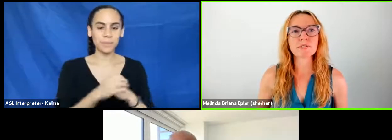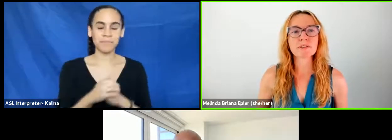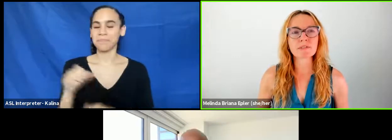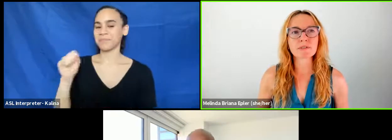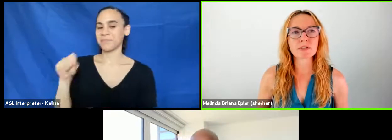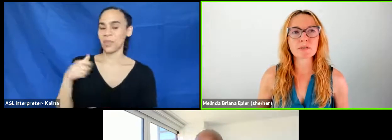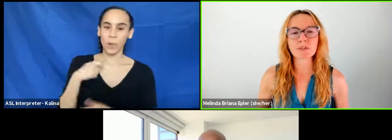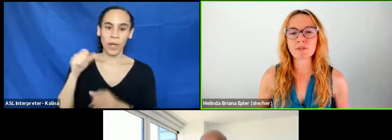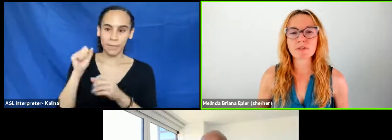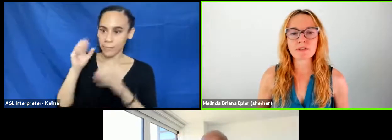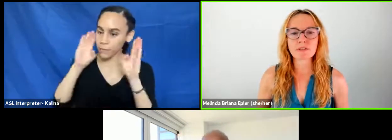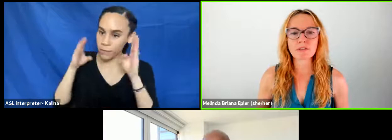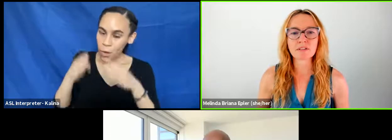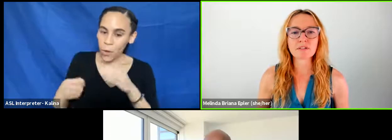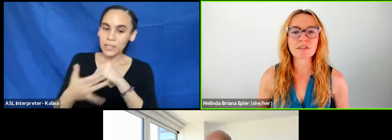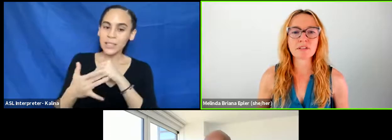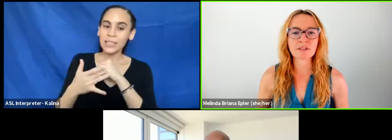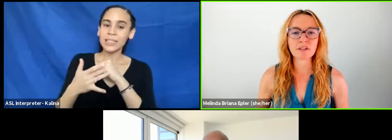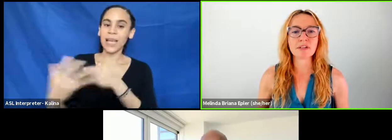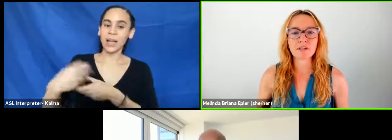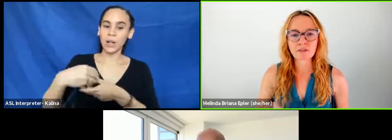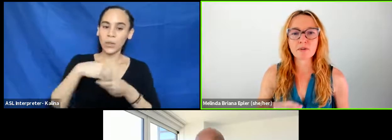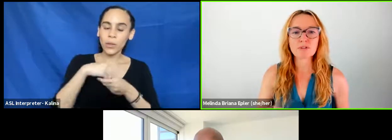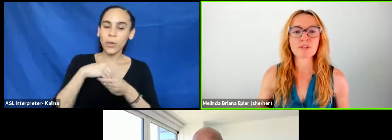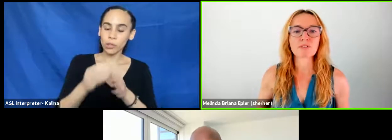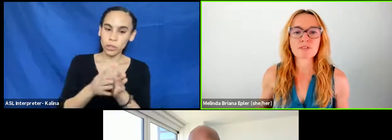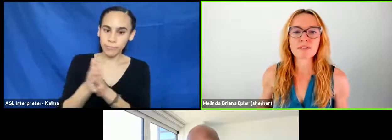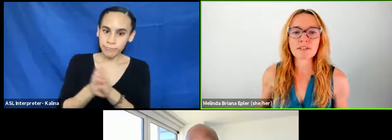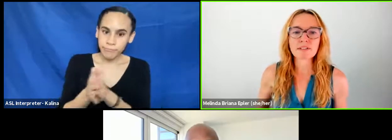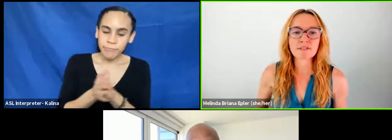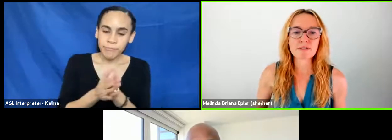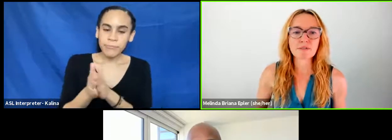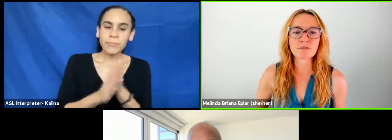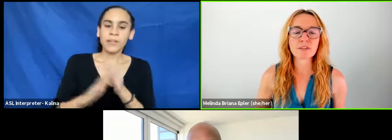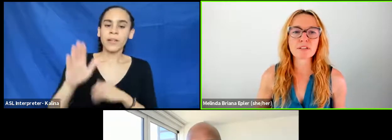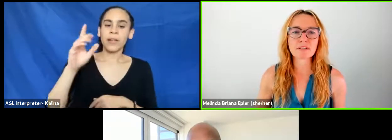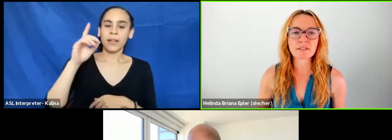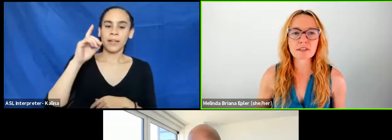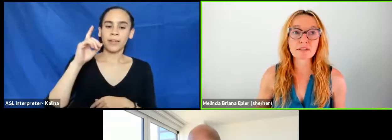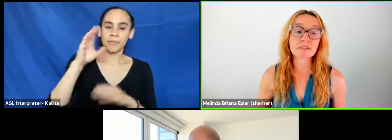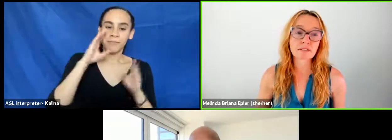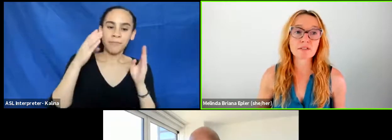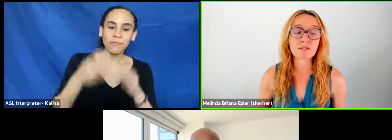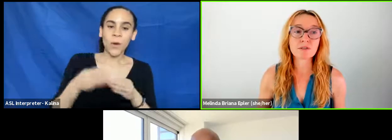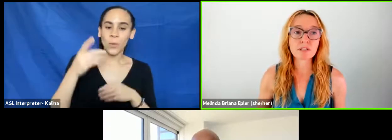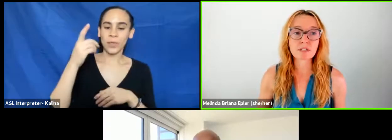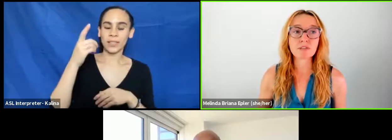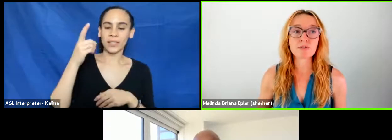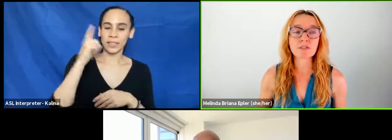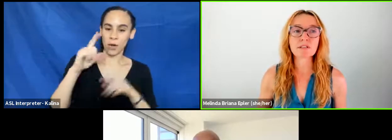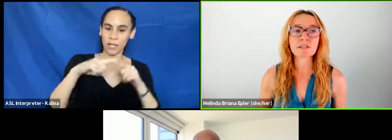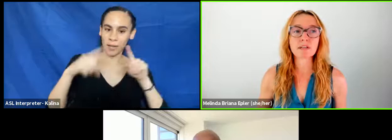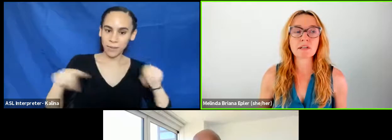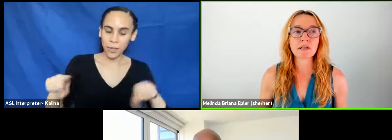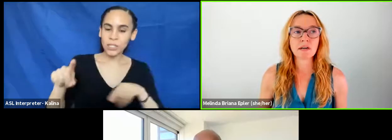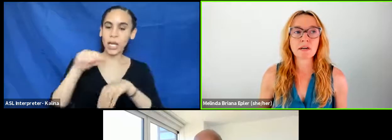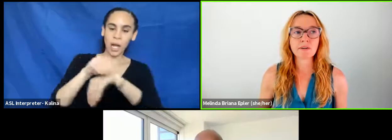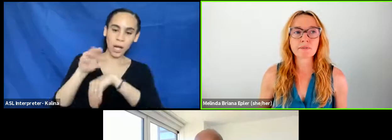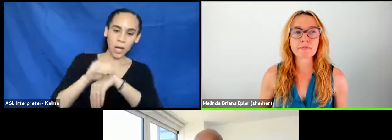really driving diversity, equity, inclusion in the tech industry through our tech inclusion events, and also through training and consulting and